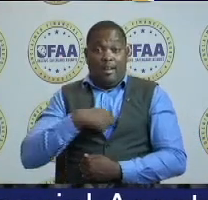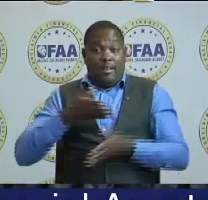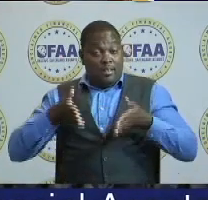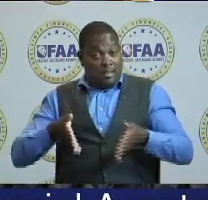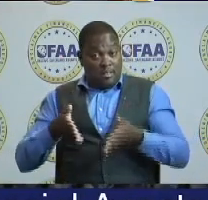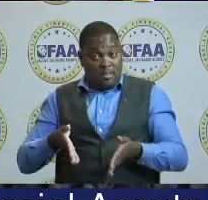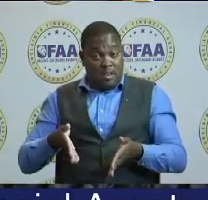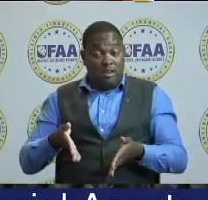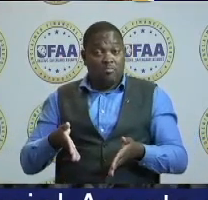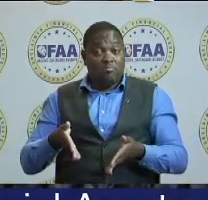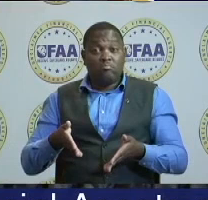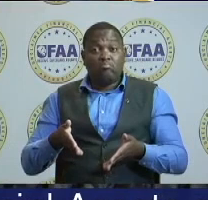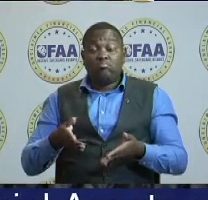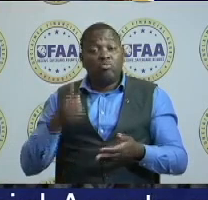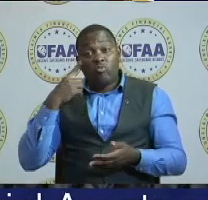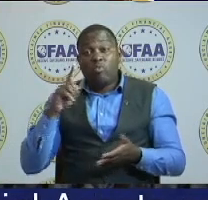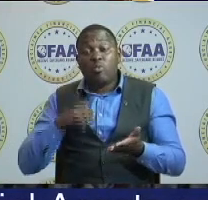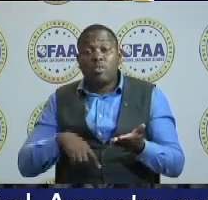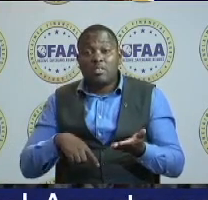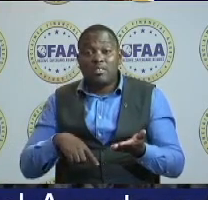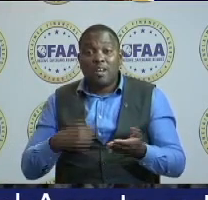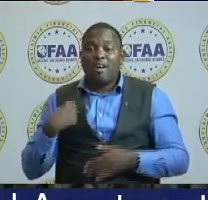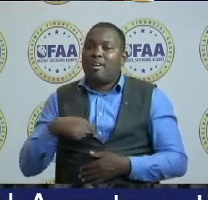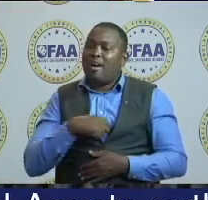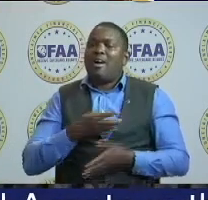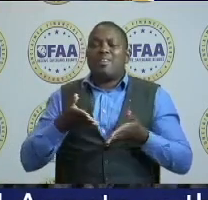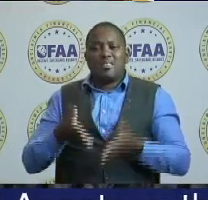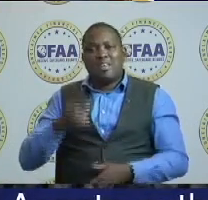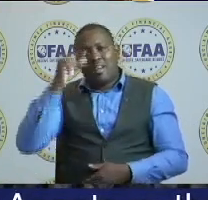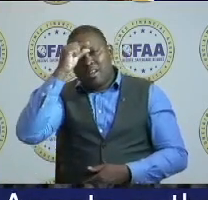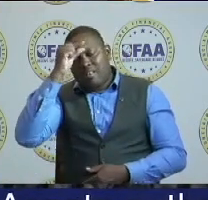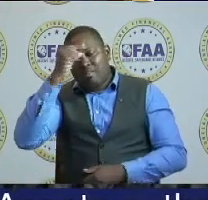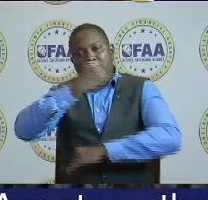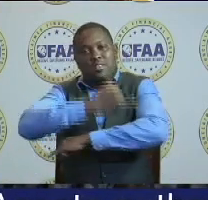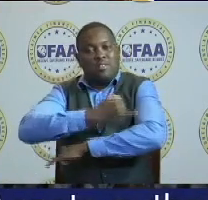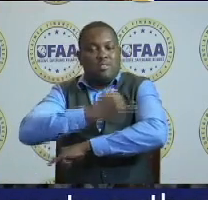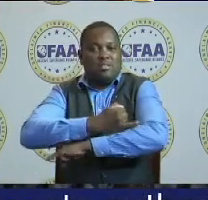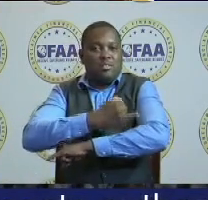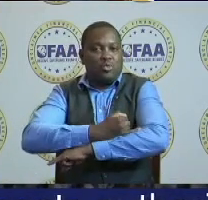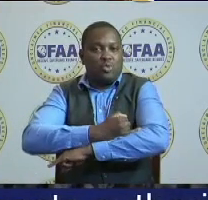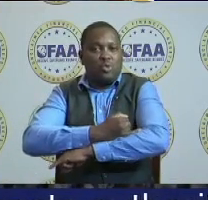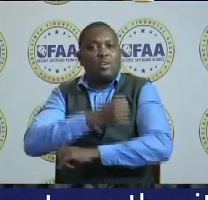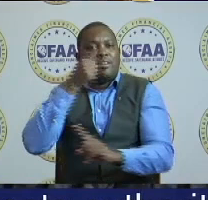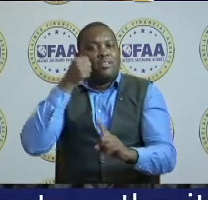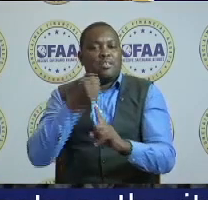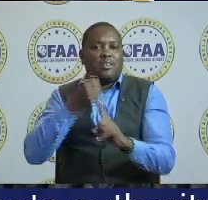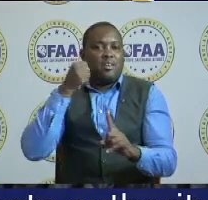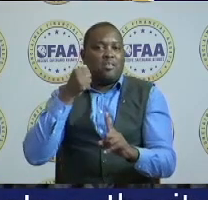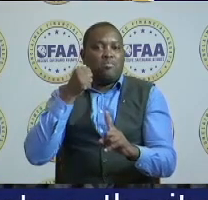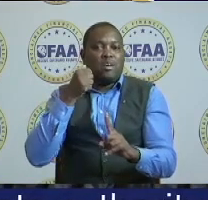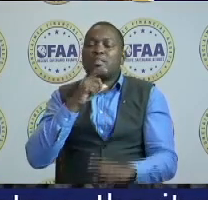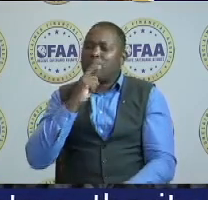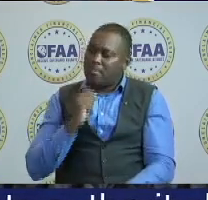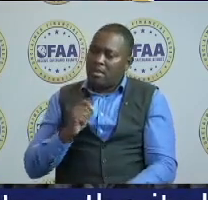not just for the sake of it, but we are here as a government institution to impact the men